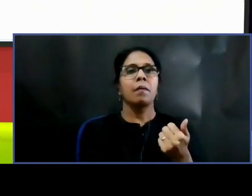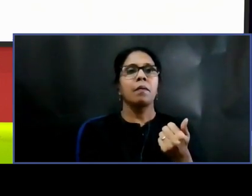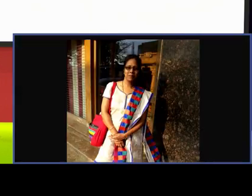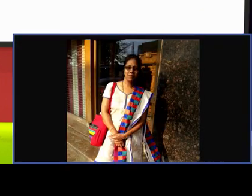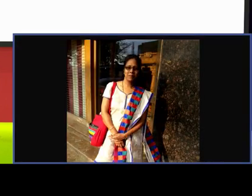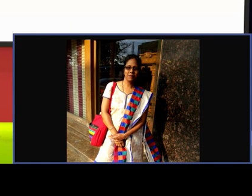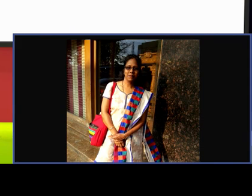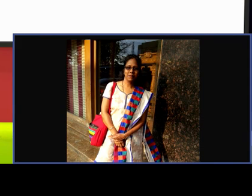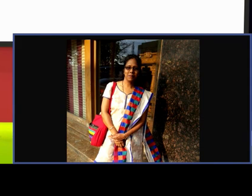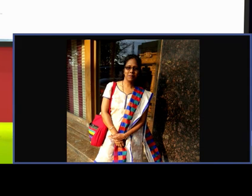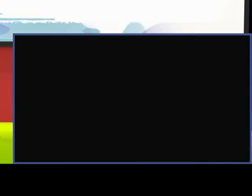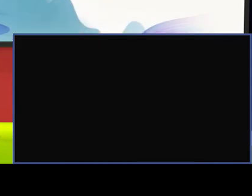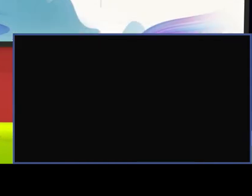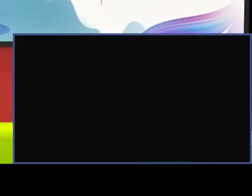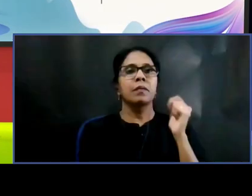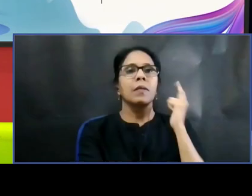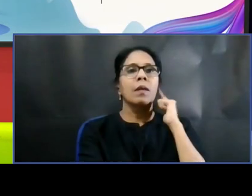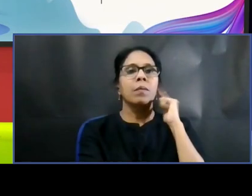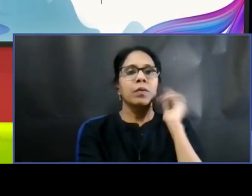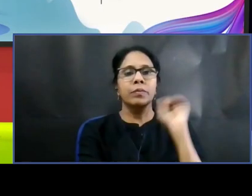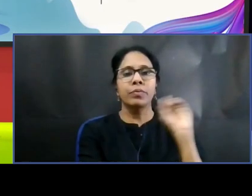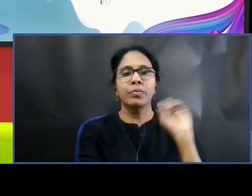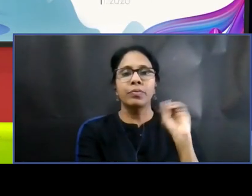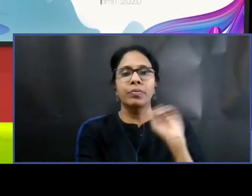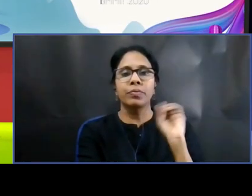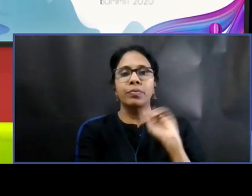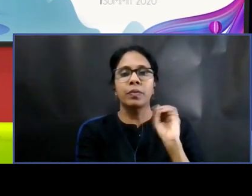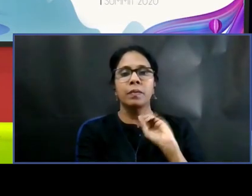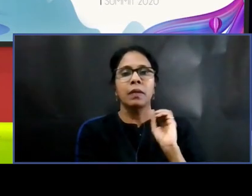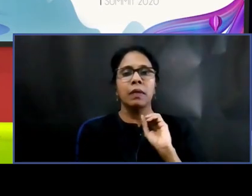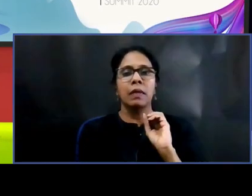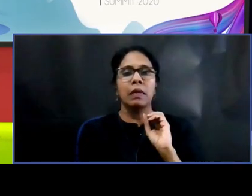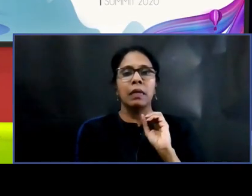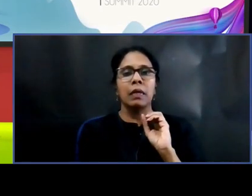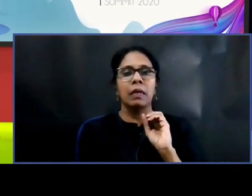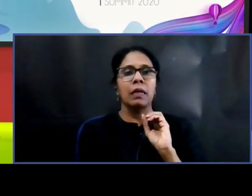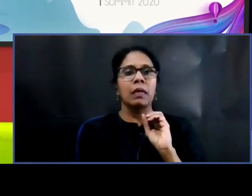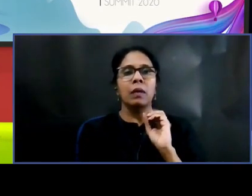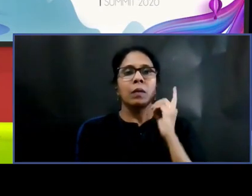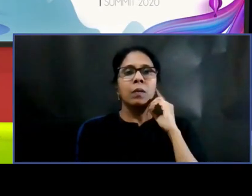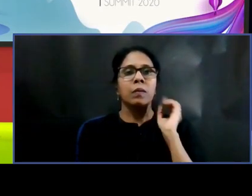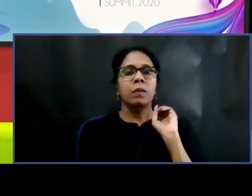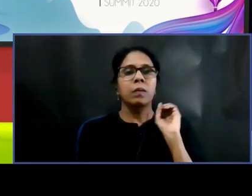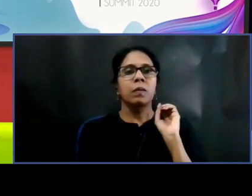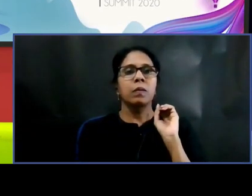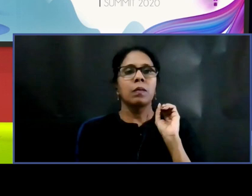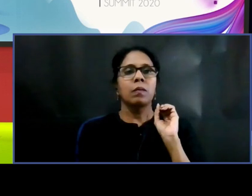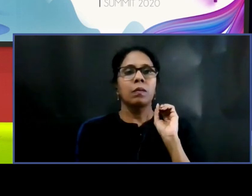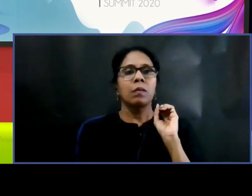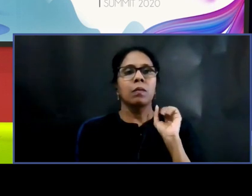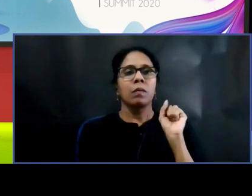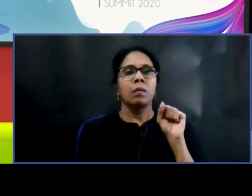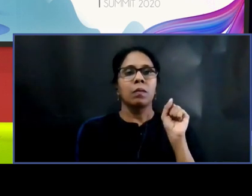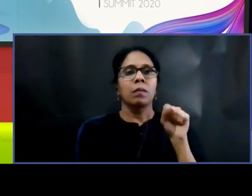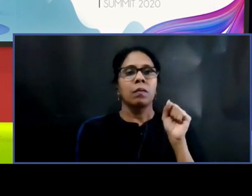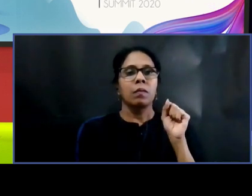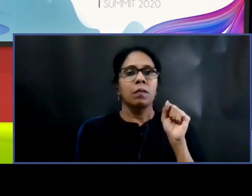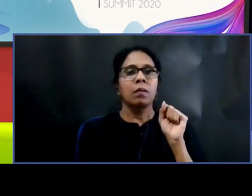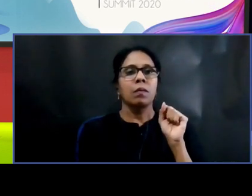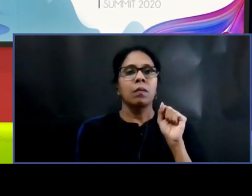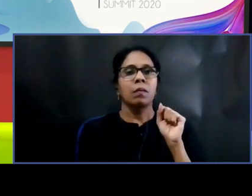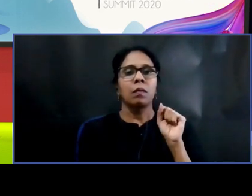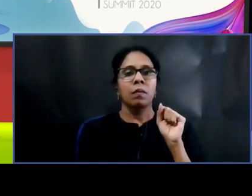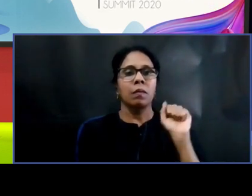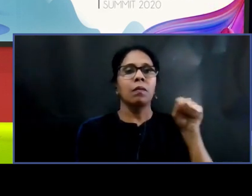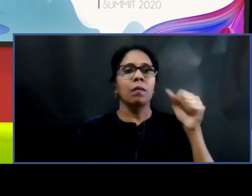into the next color, you know which color? Yes, I for indigo. A color that's so common in